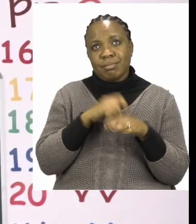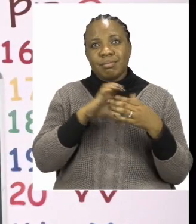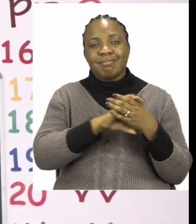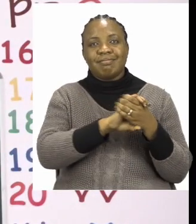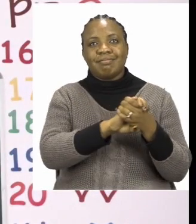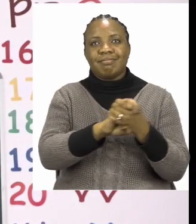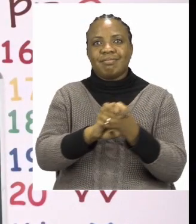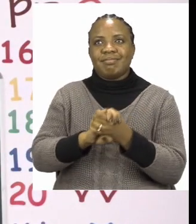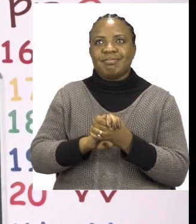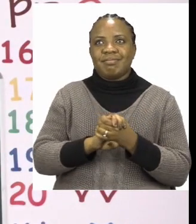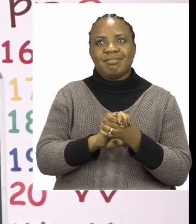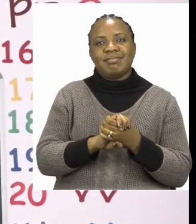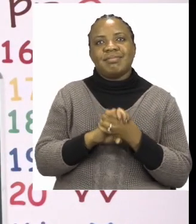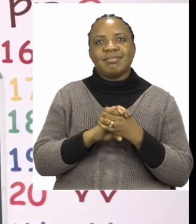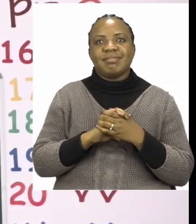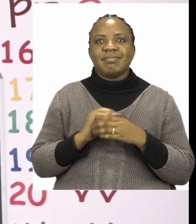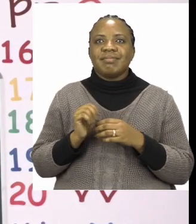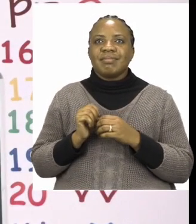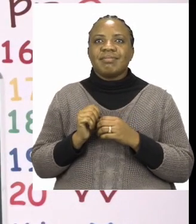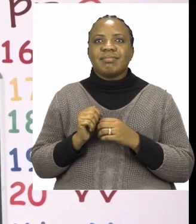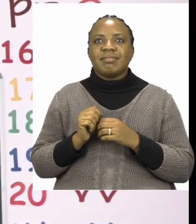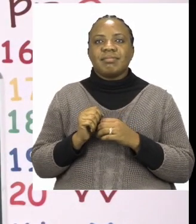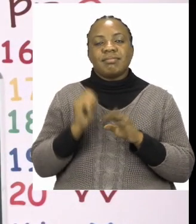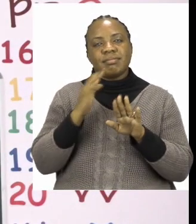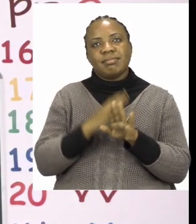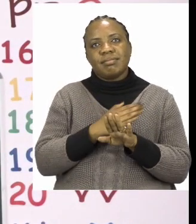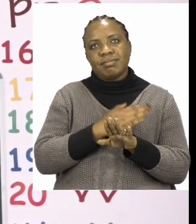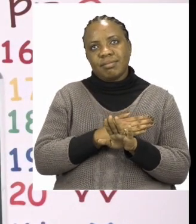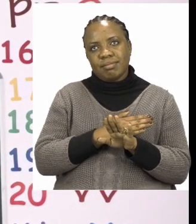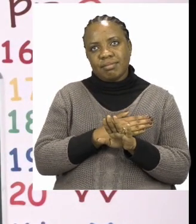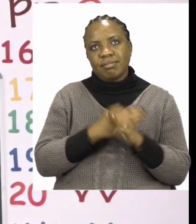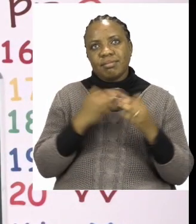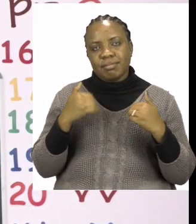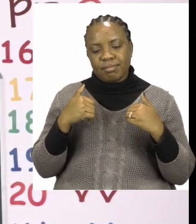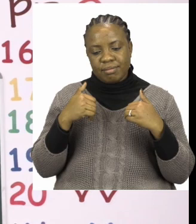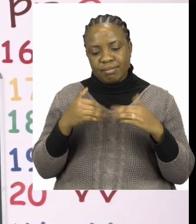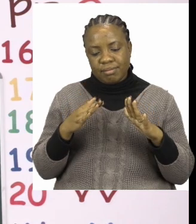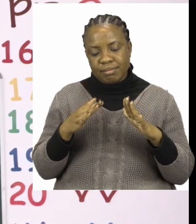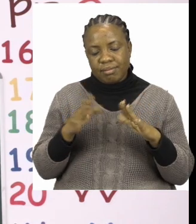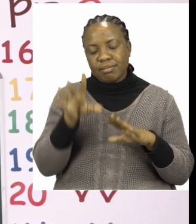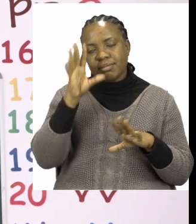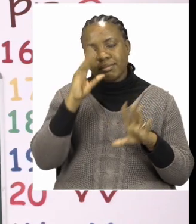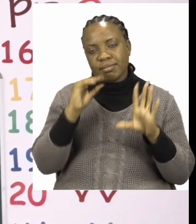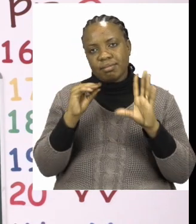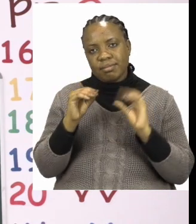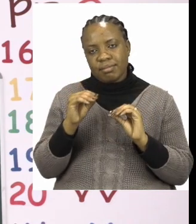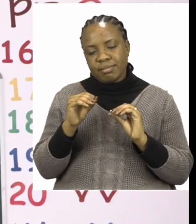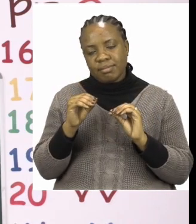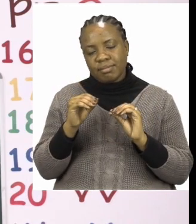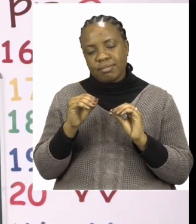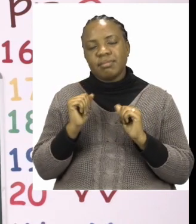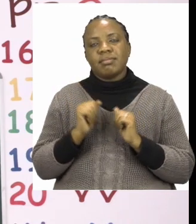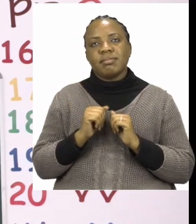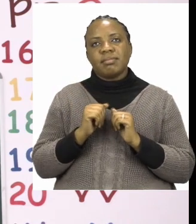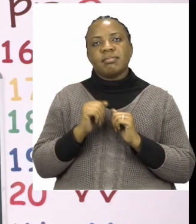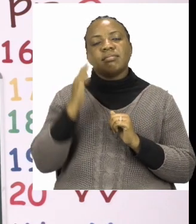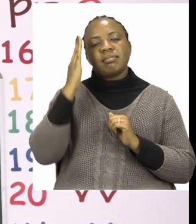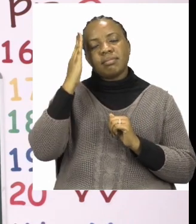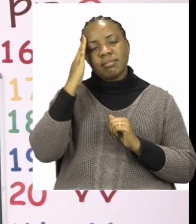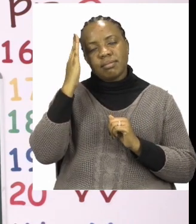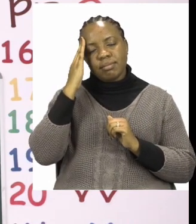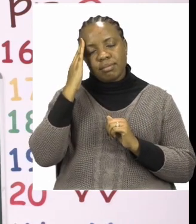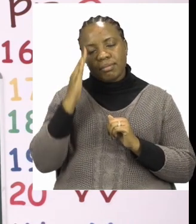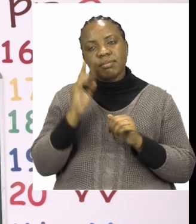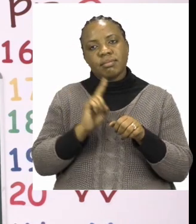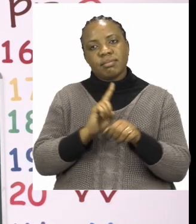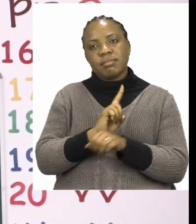and friendship. And before we get into any lessons, my dear friends, we know that we have to